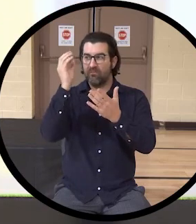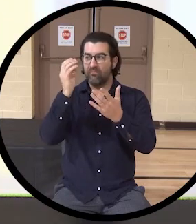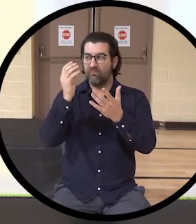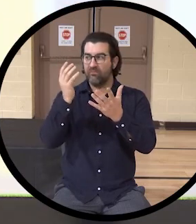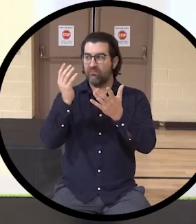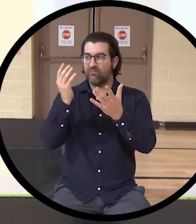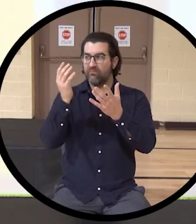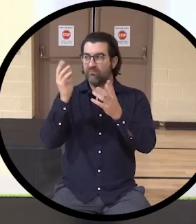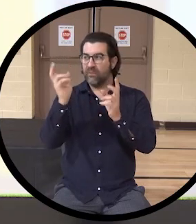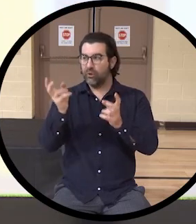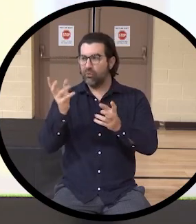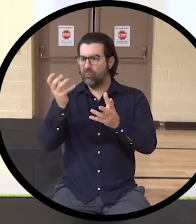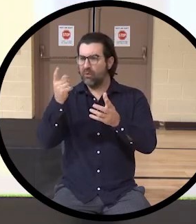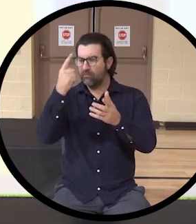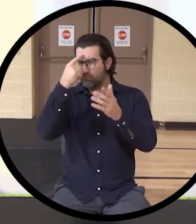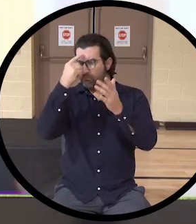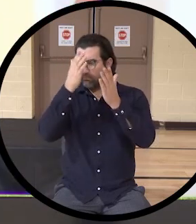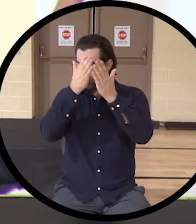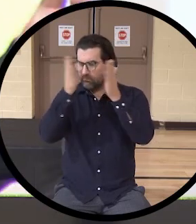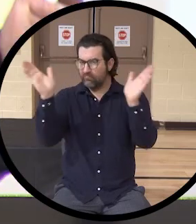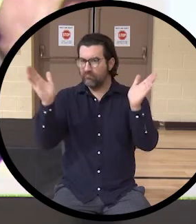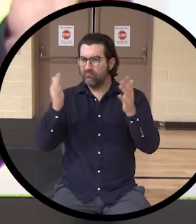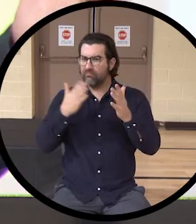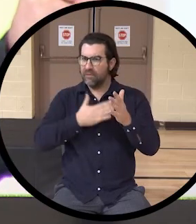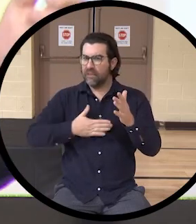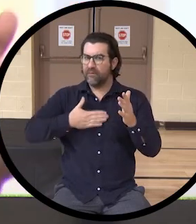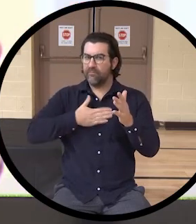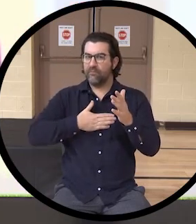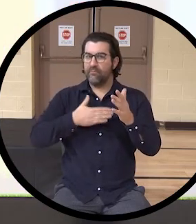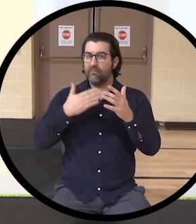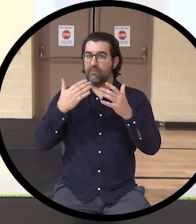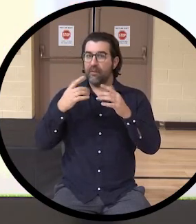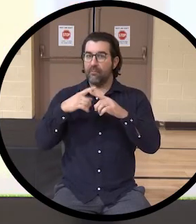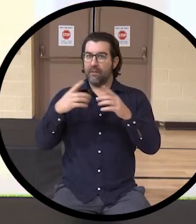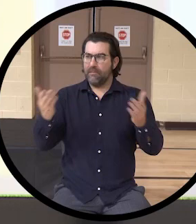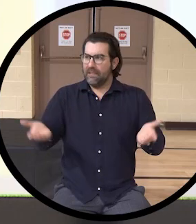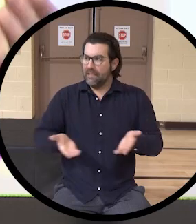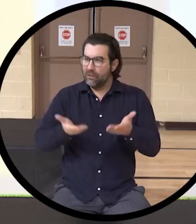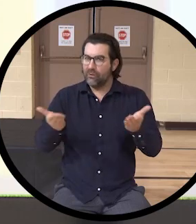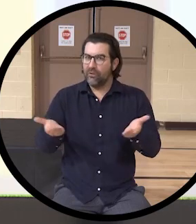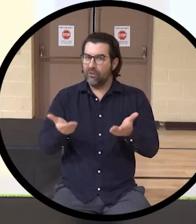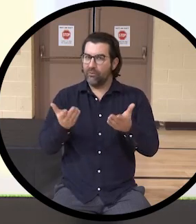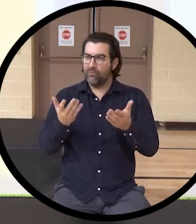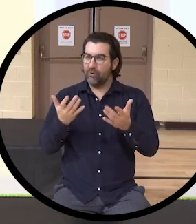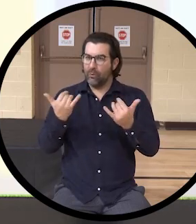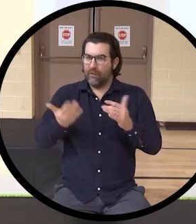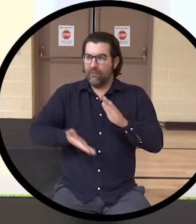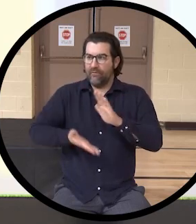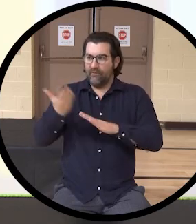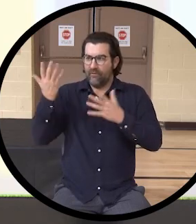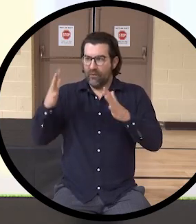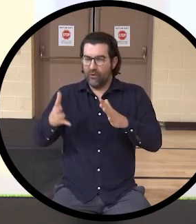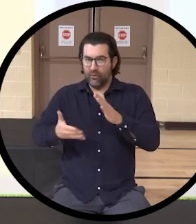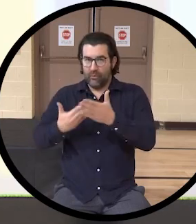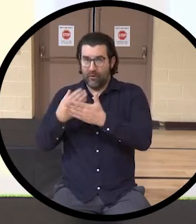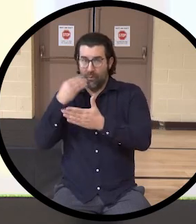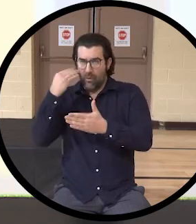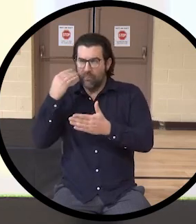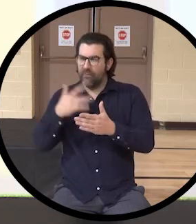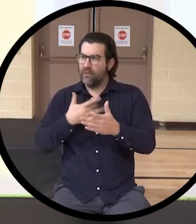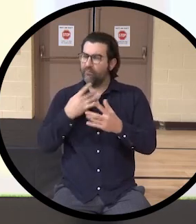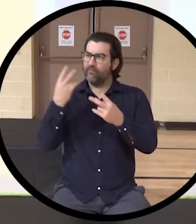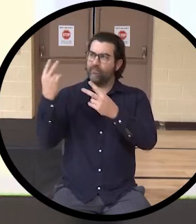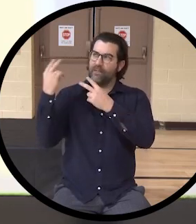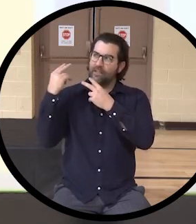folks to be open to that. And then most importantly, I think, is being present so that, when you go home from this, you again, really feel like